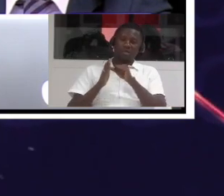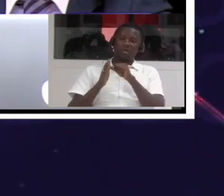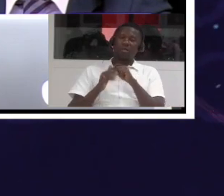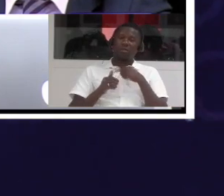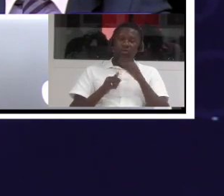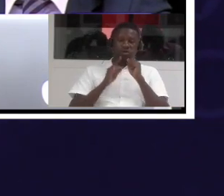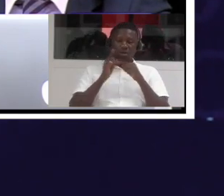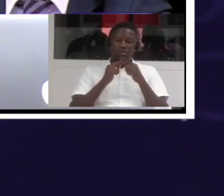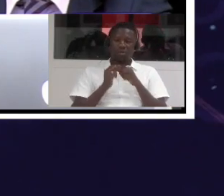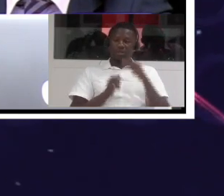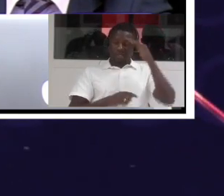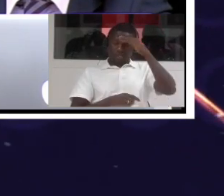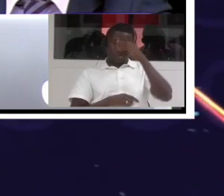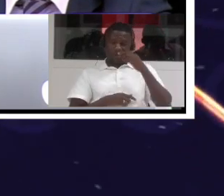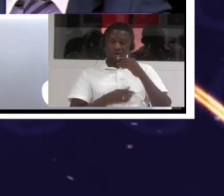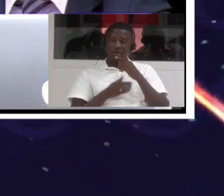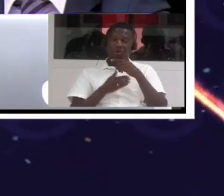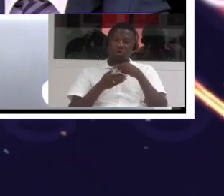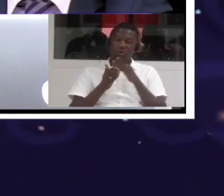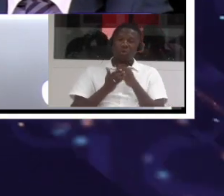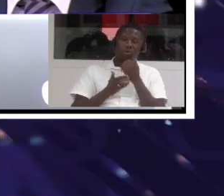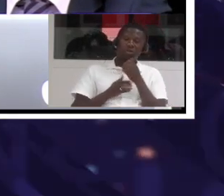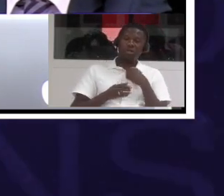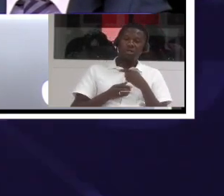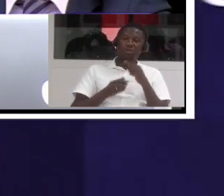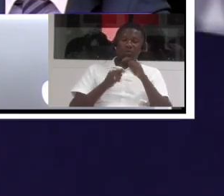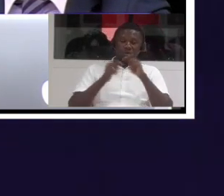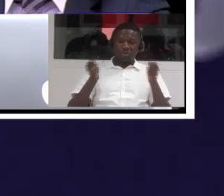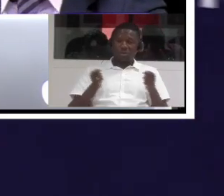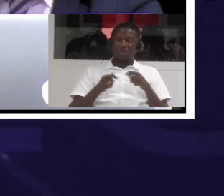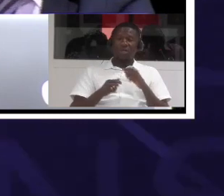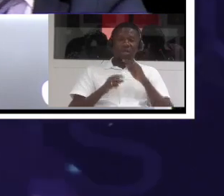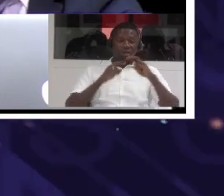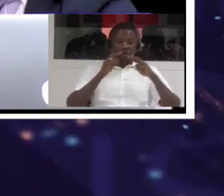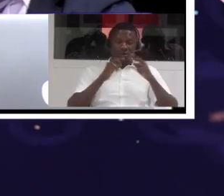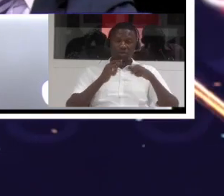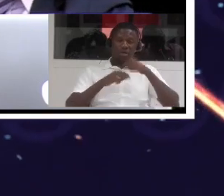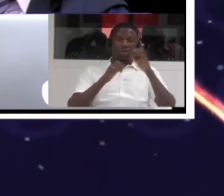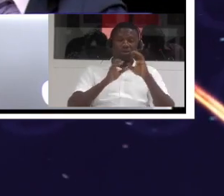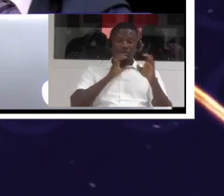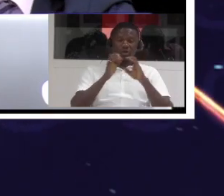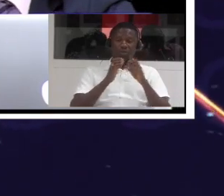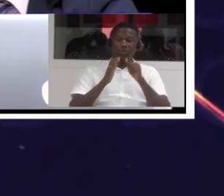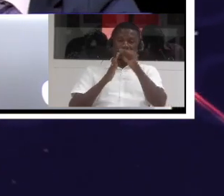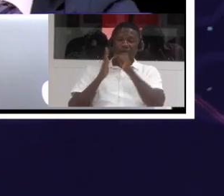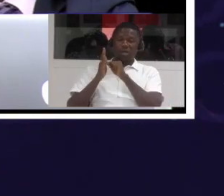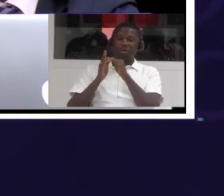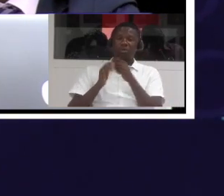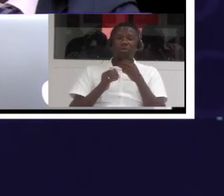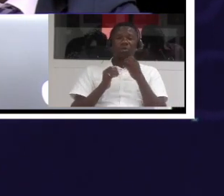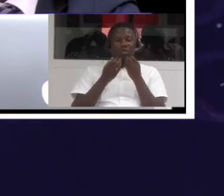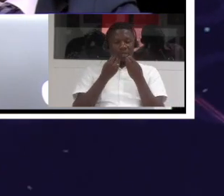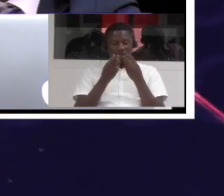Code, the Newspaper Registration Act, and the Information and Communication Act. So tell us a bit about these